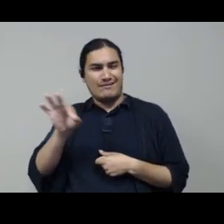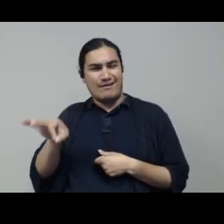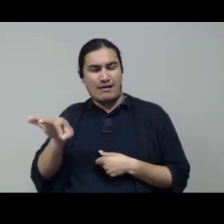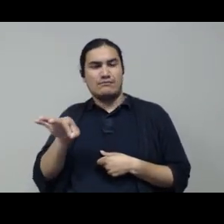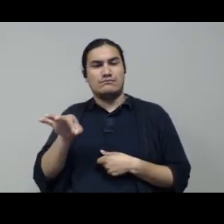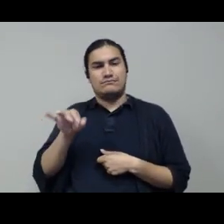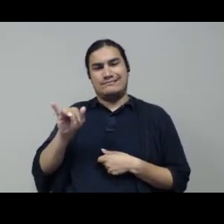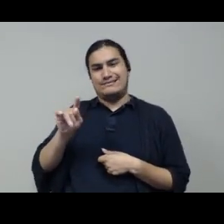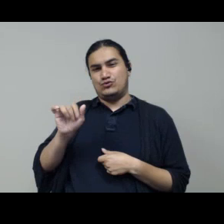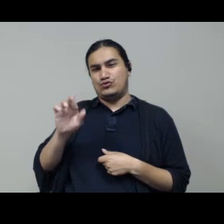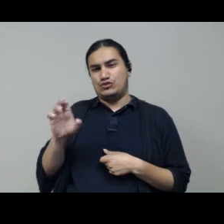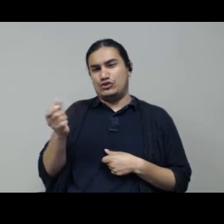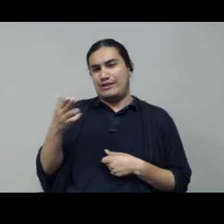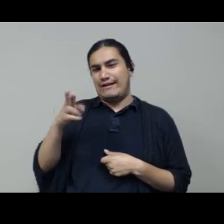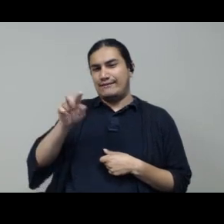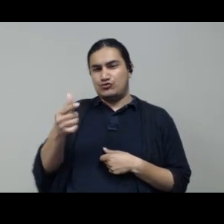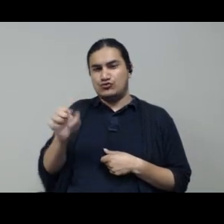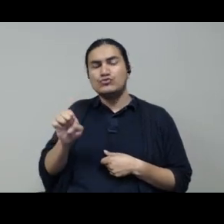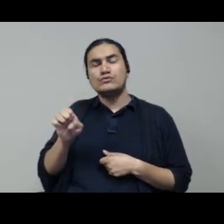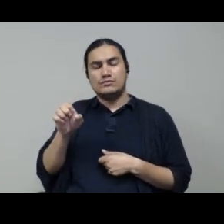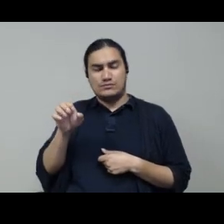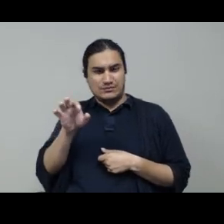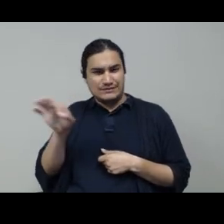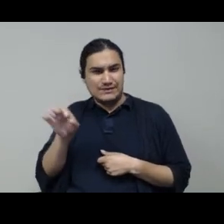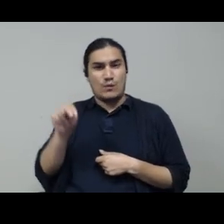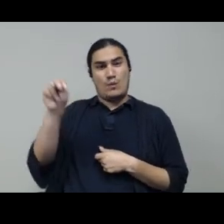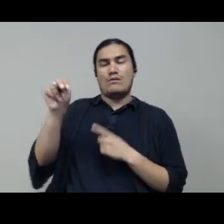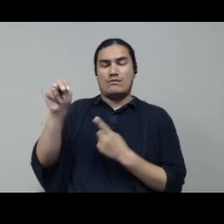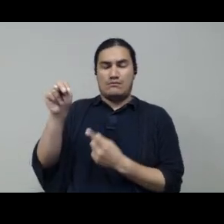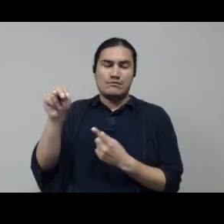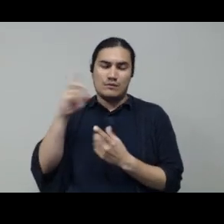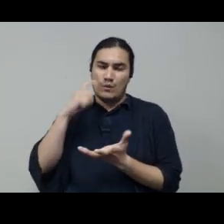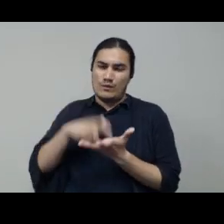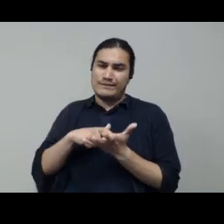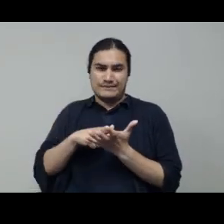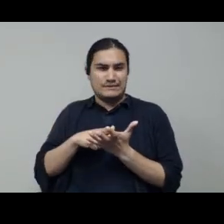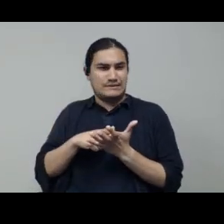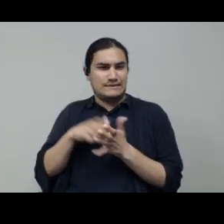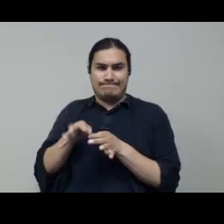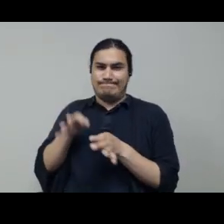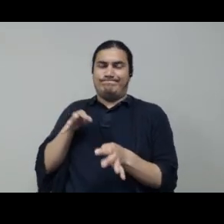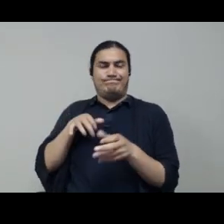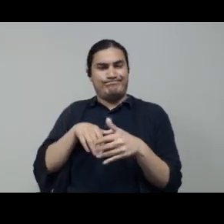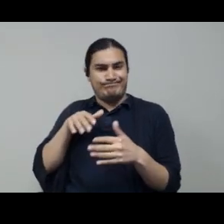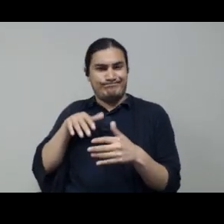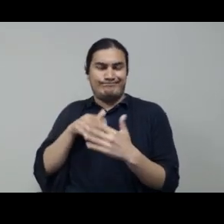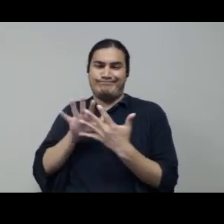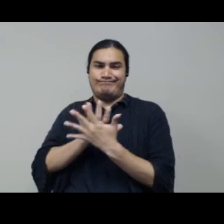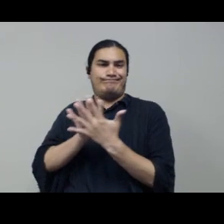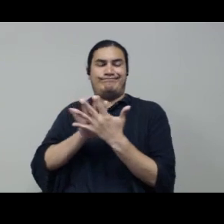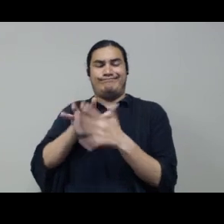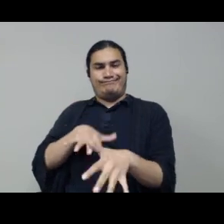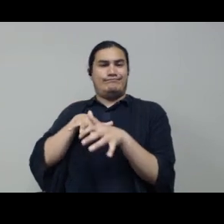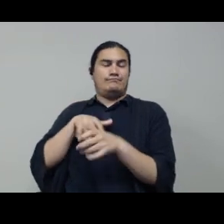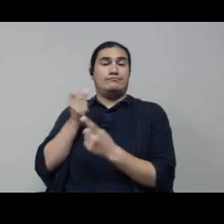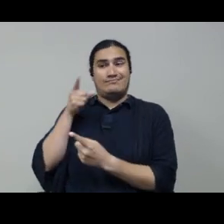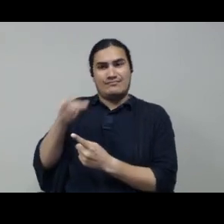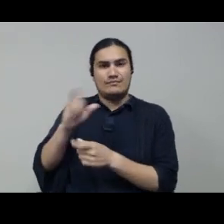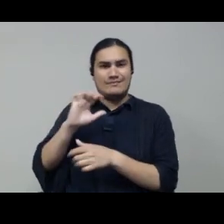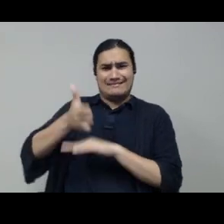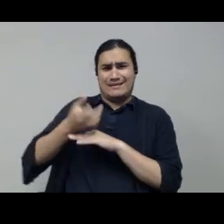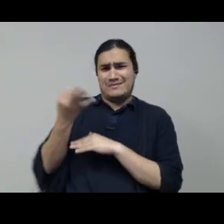as well as 99 and North, it creates a significant delay there. And those interchanges were built in the 1950s. So